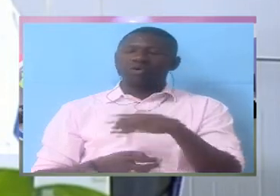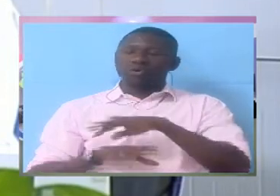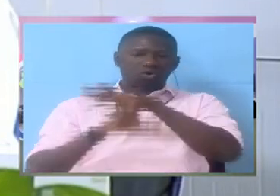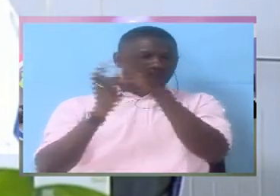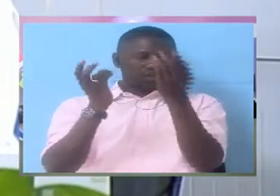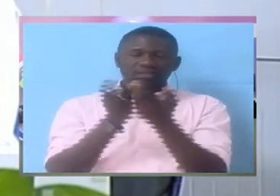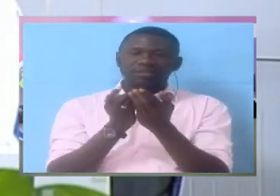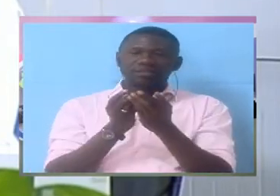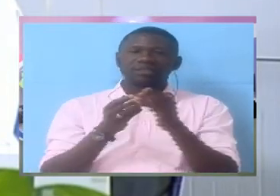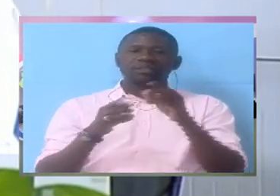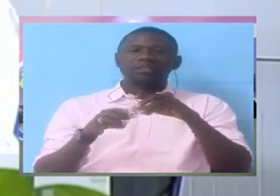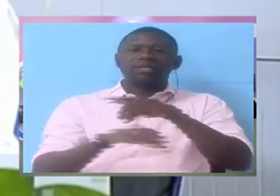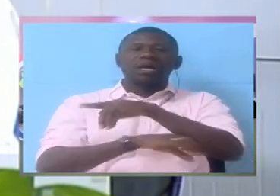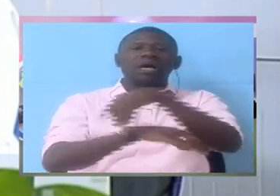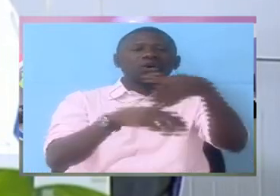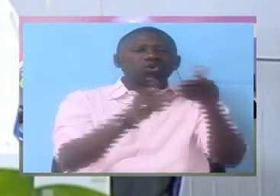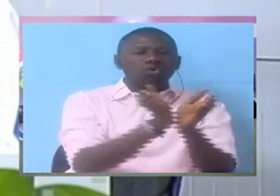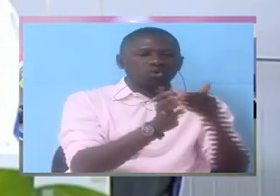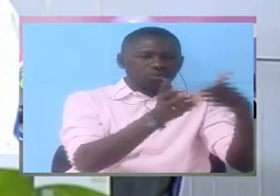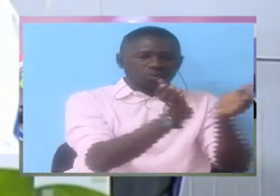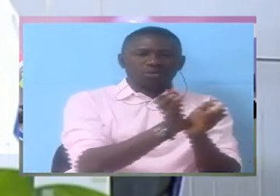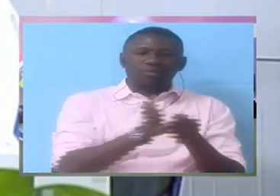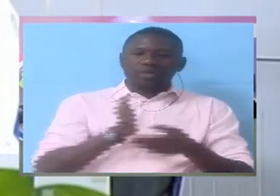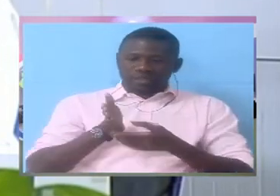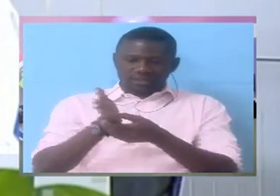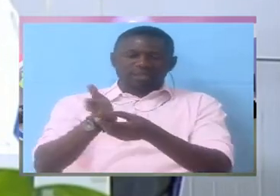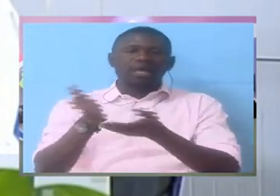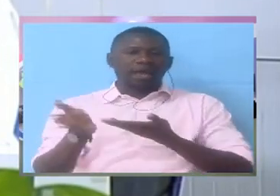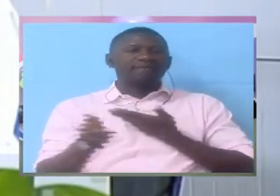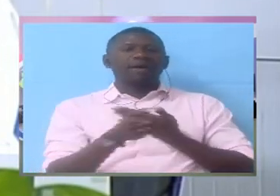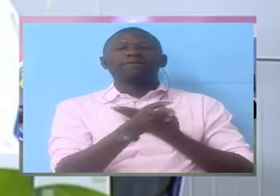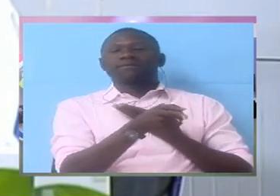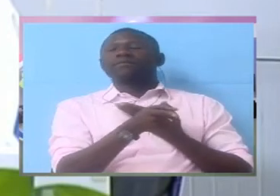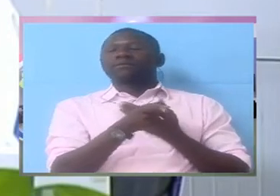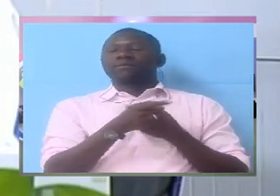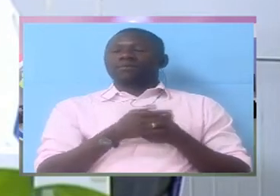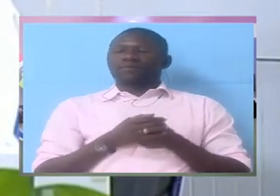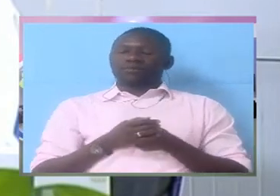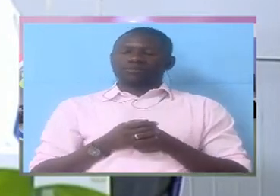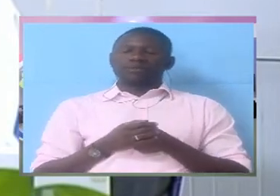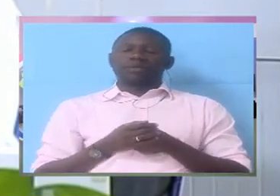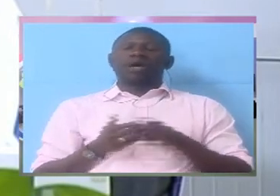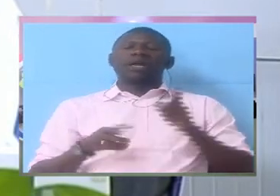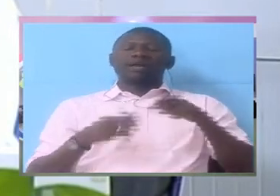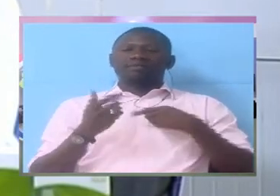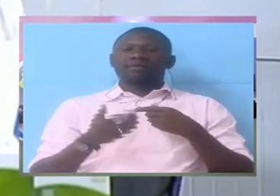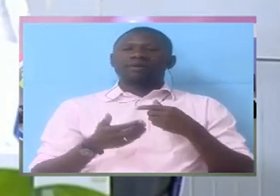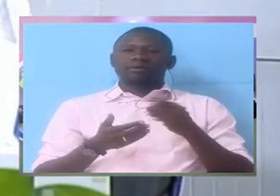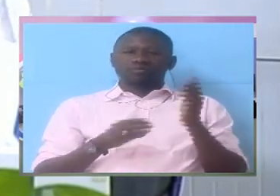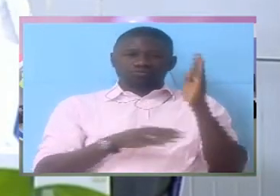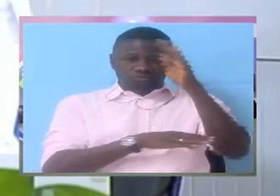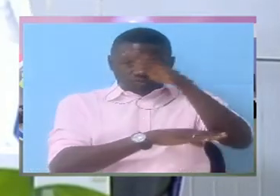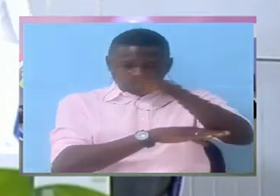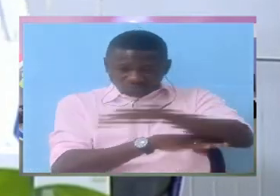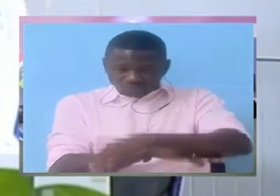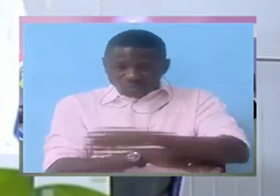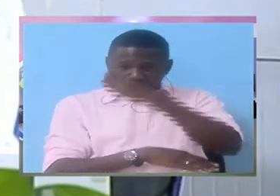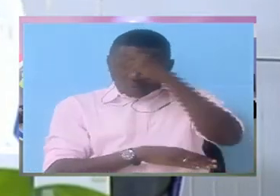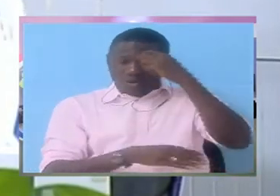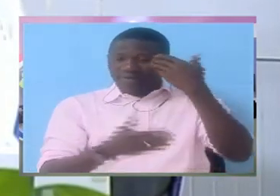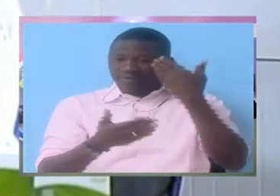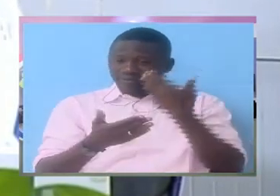by somebody. And at the end of the